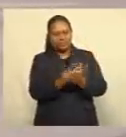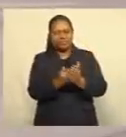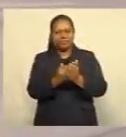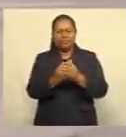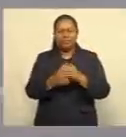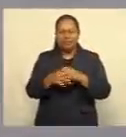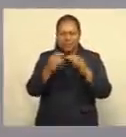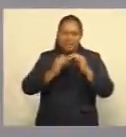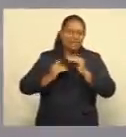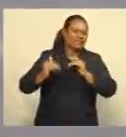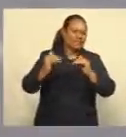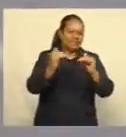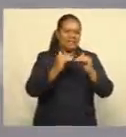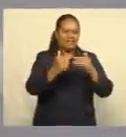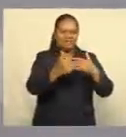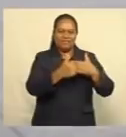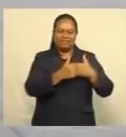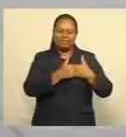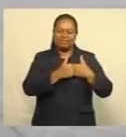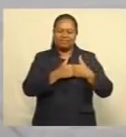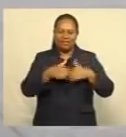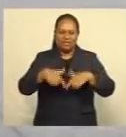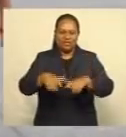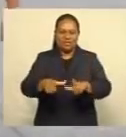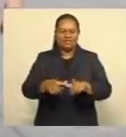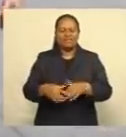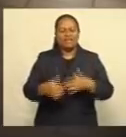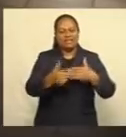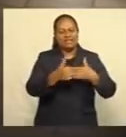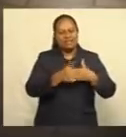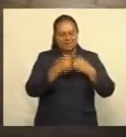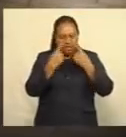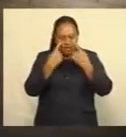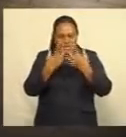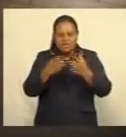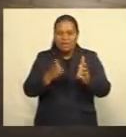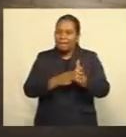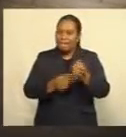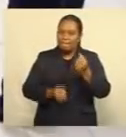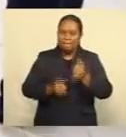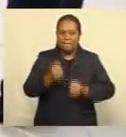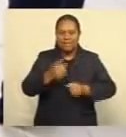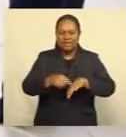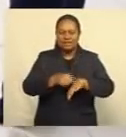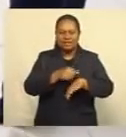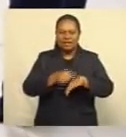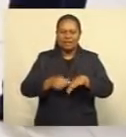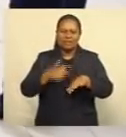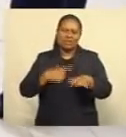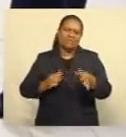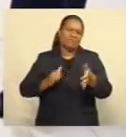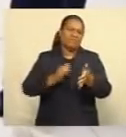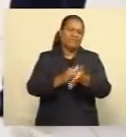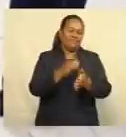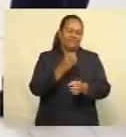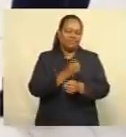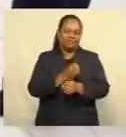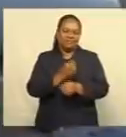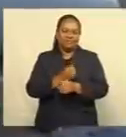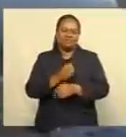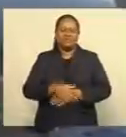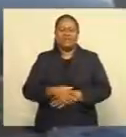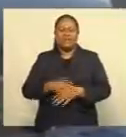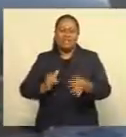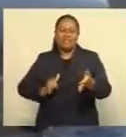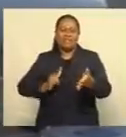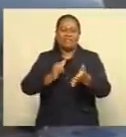evaluating COVID-19 safe travel. The safety audit was conducted in March and April when the airline was operating repatriation